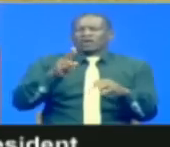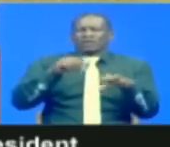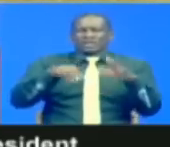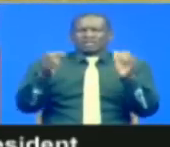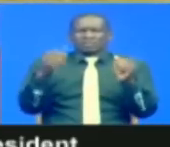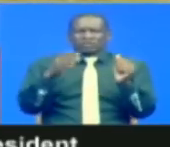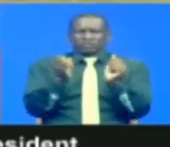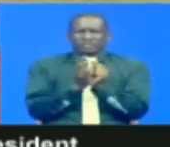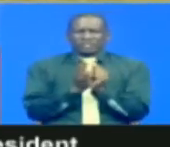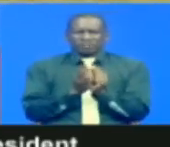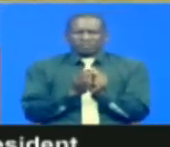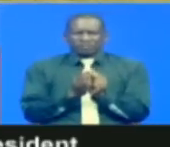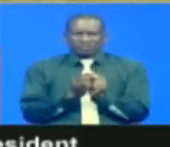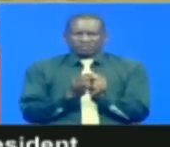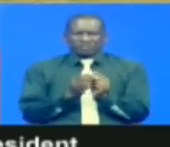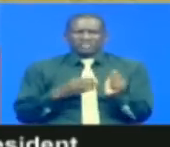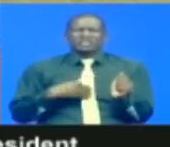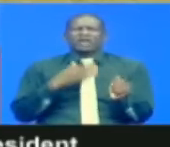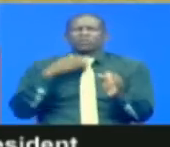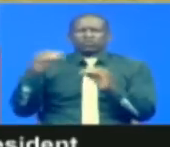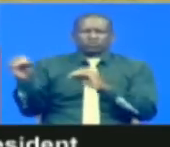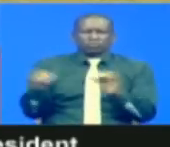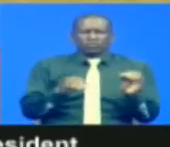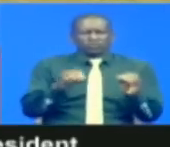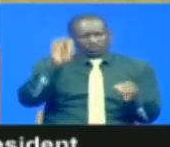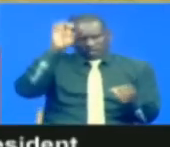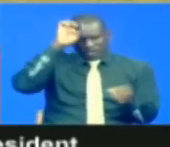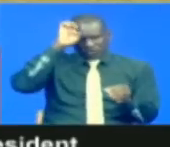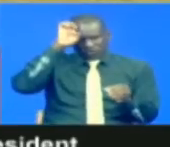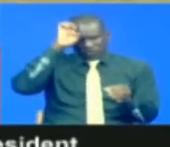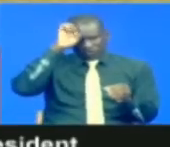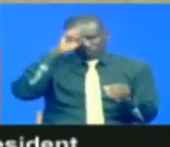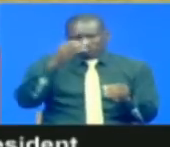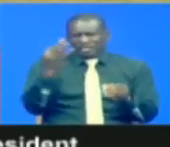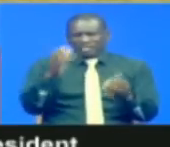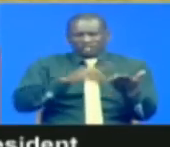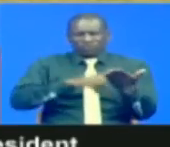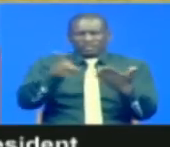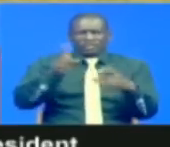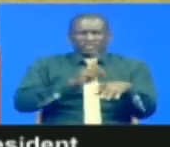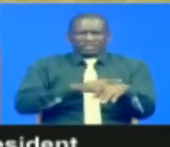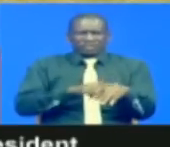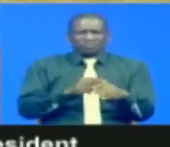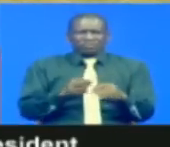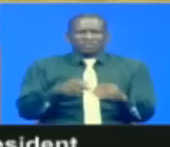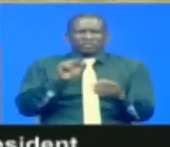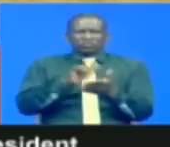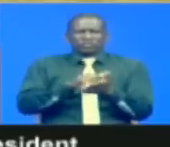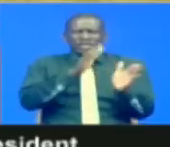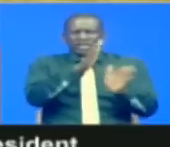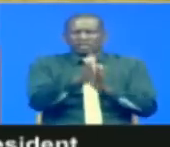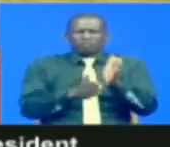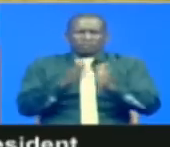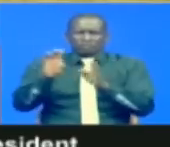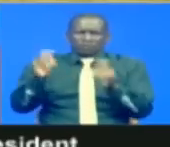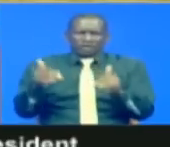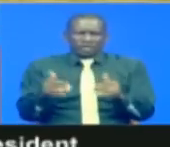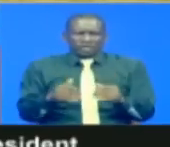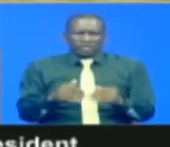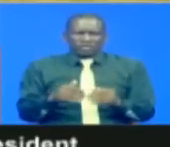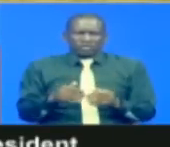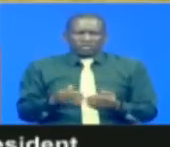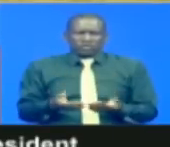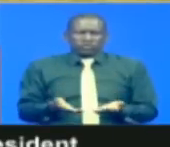Probably from there, I'm going to move to Eldoret for like 3 weeks training so that I can prepare well to catch up with the